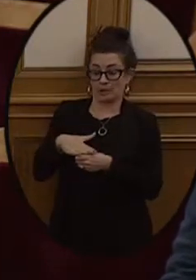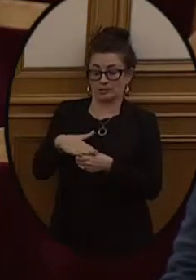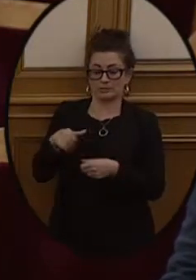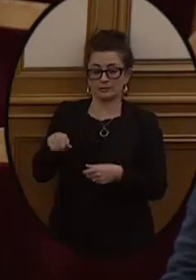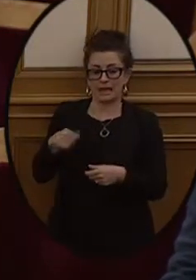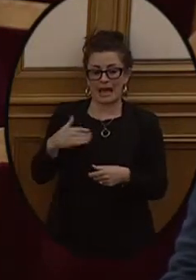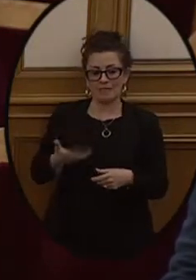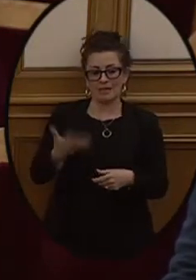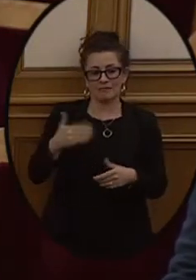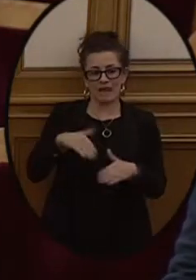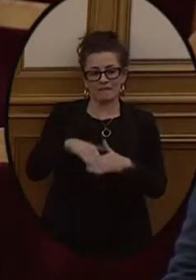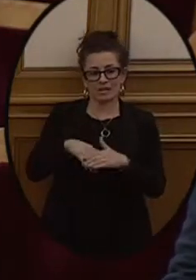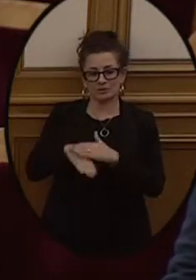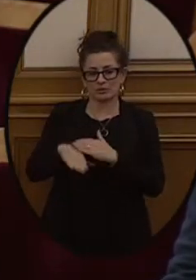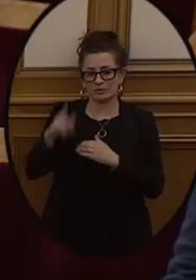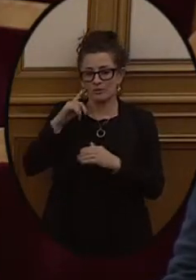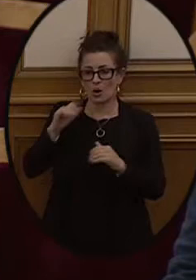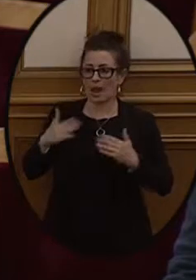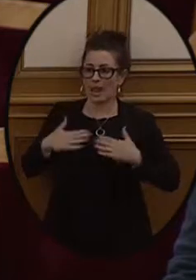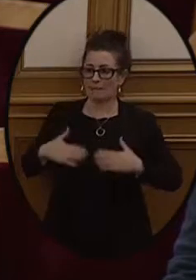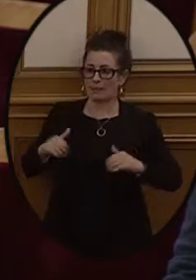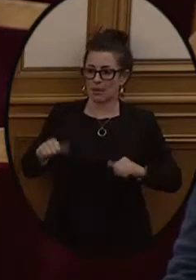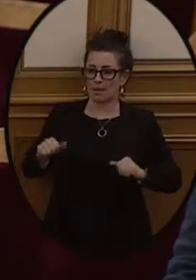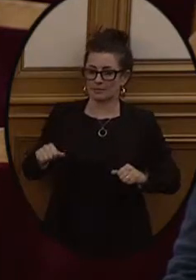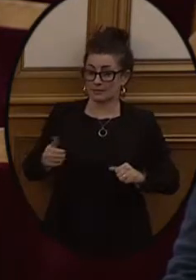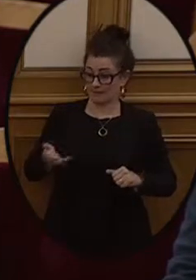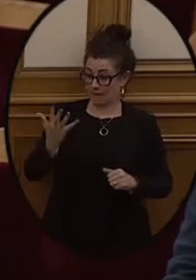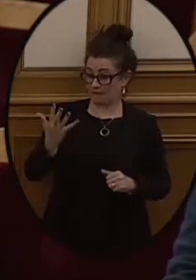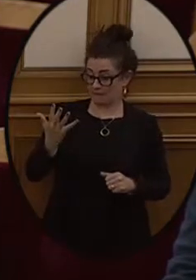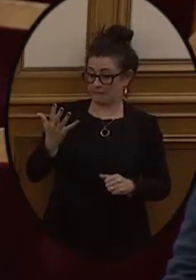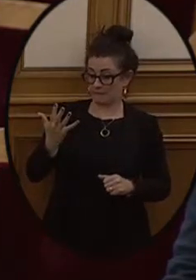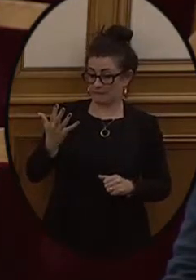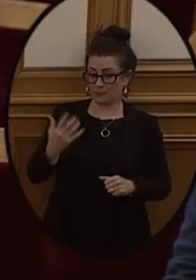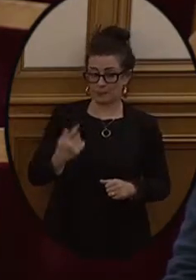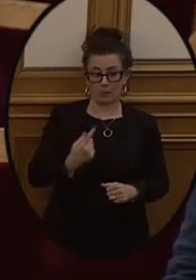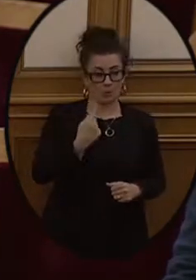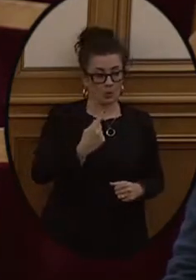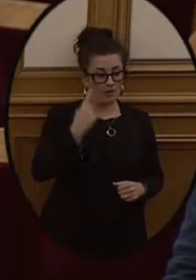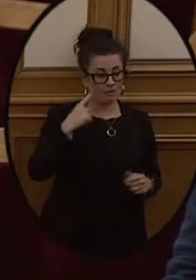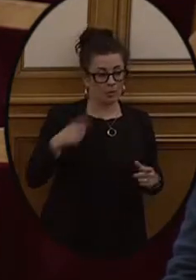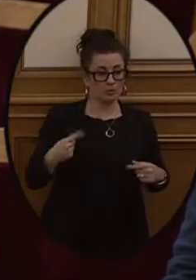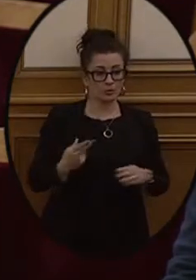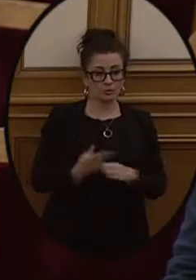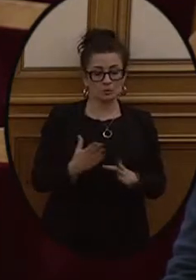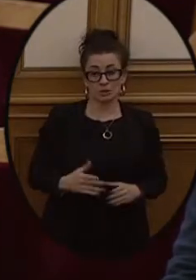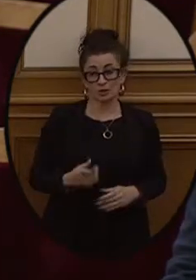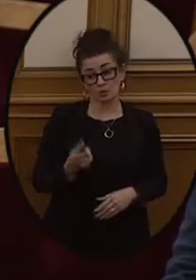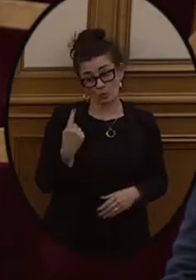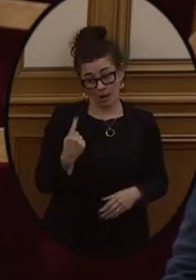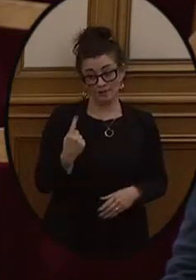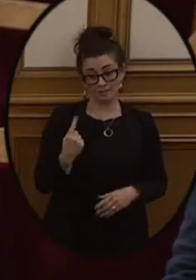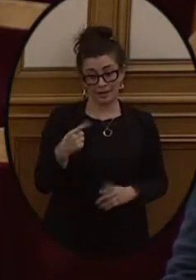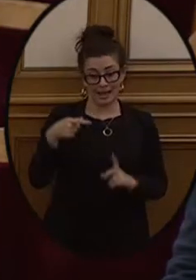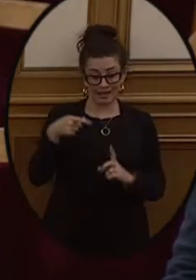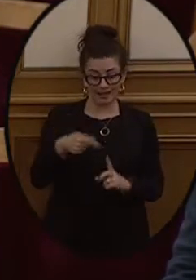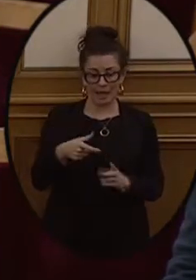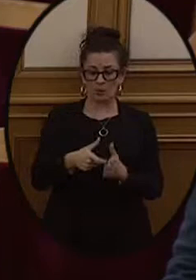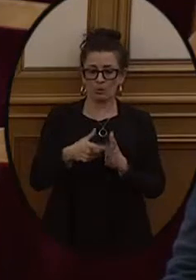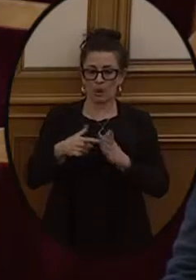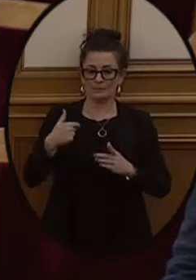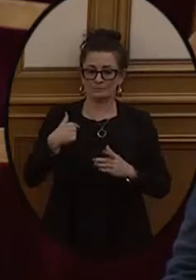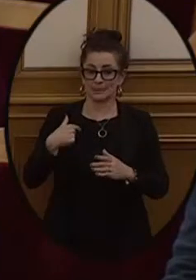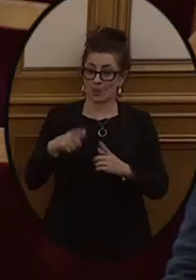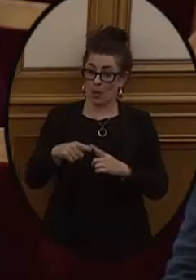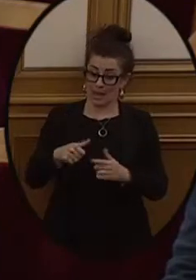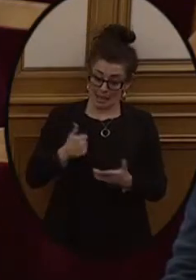It has 5 entrances for able-bodied people, 5, and 1 for wheelchair users. That one requires me,